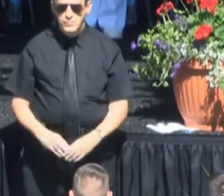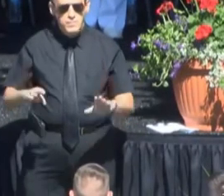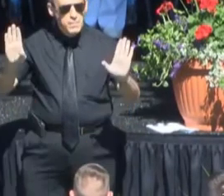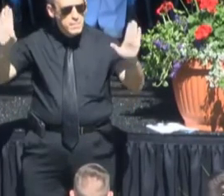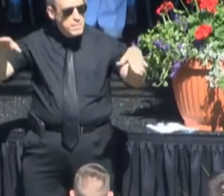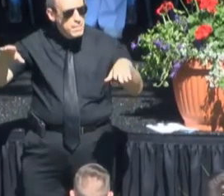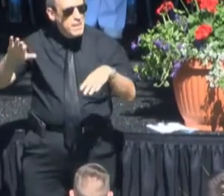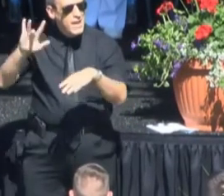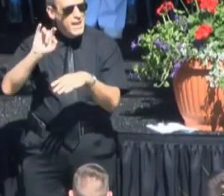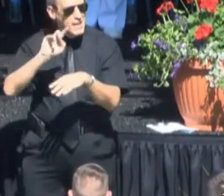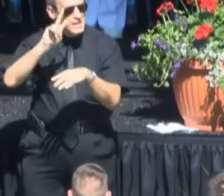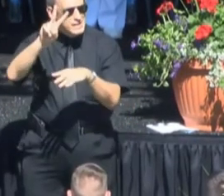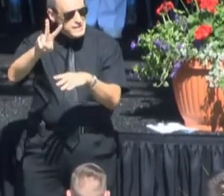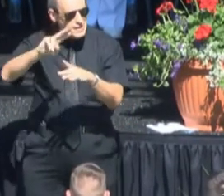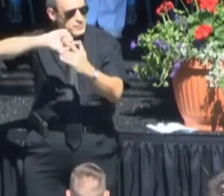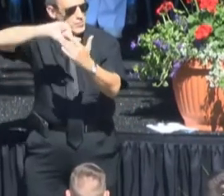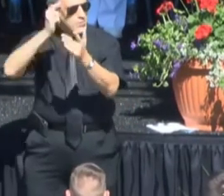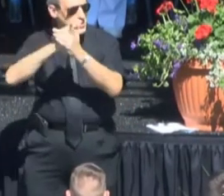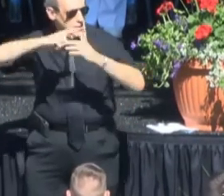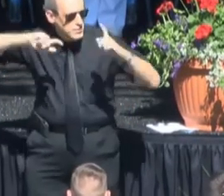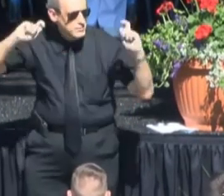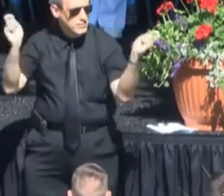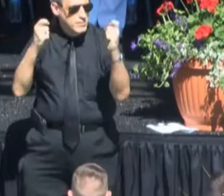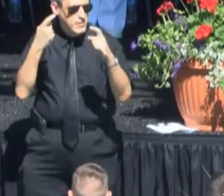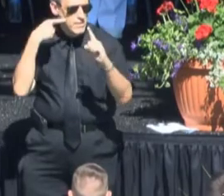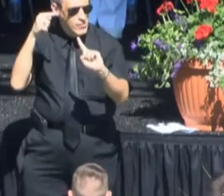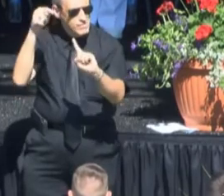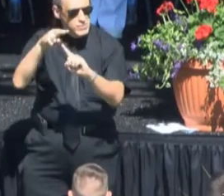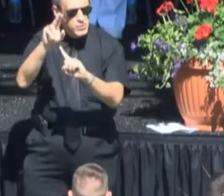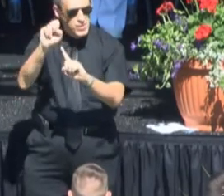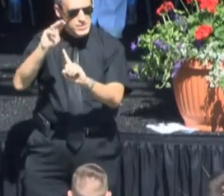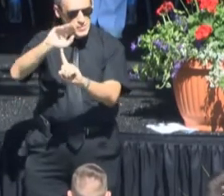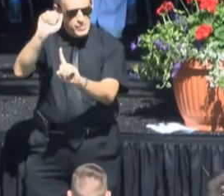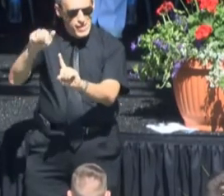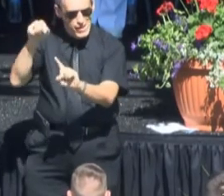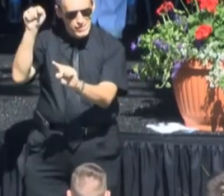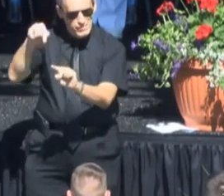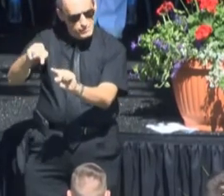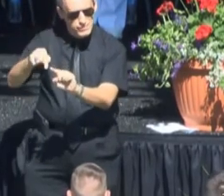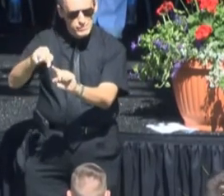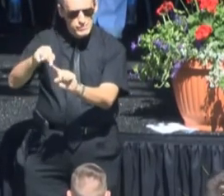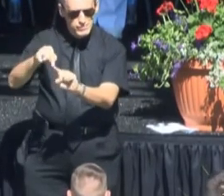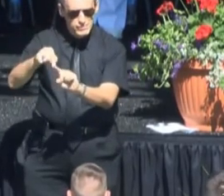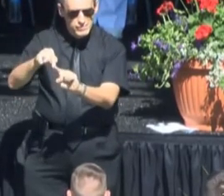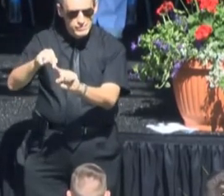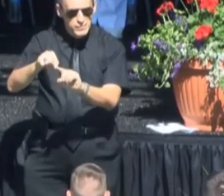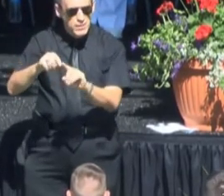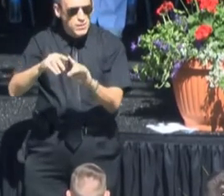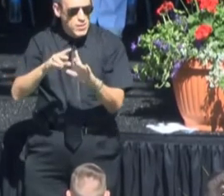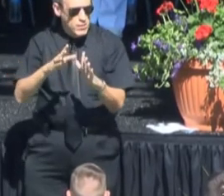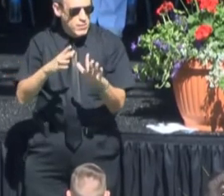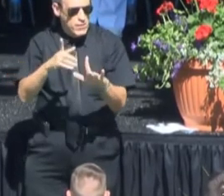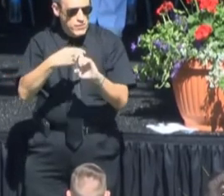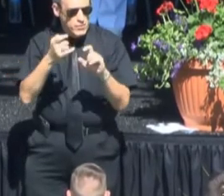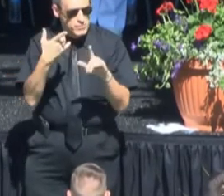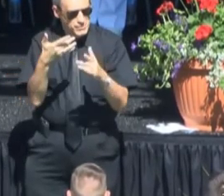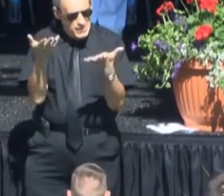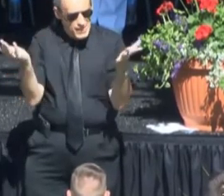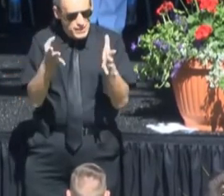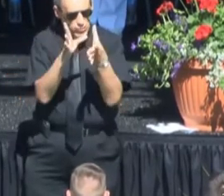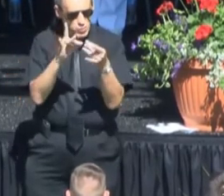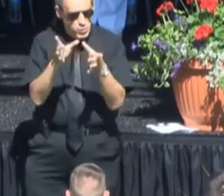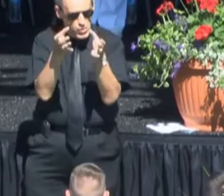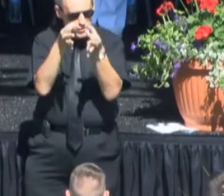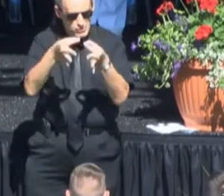The 82nd commencement exercises of the United States Merchant Marine Academy, by virtue of these words,